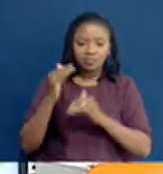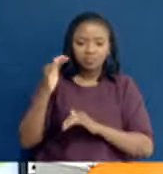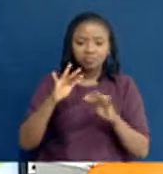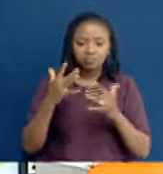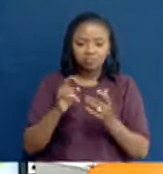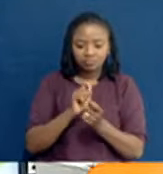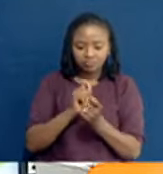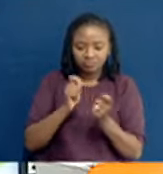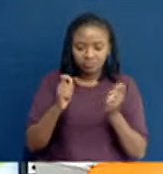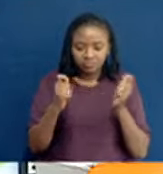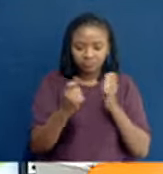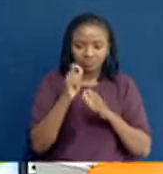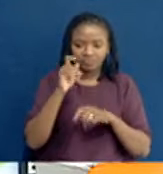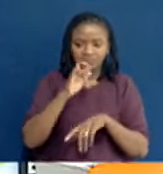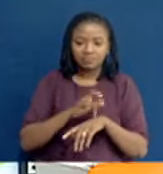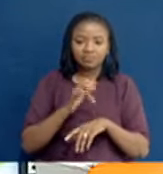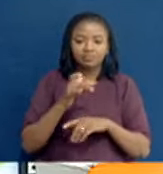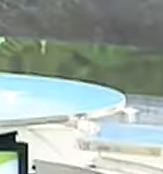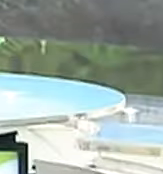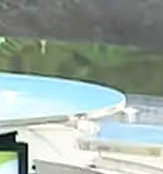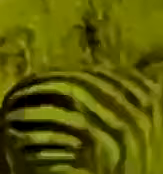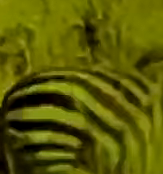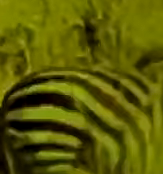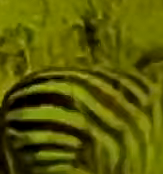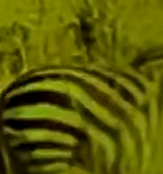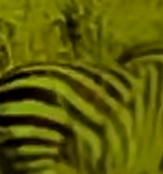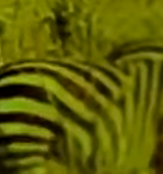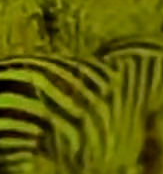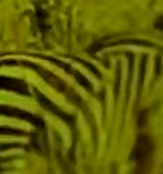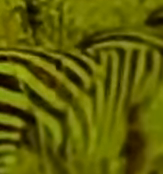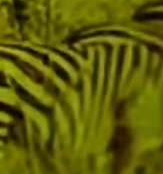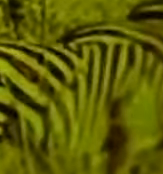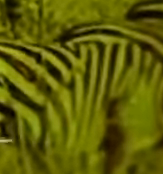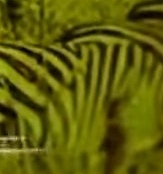is changing the fortunes of these communities.